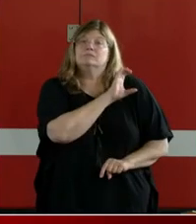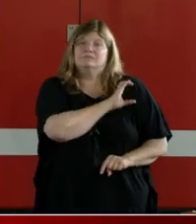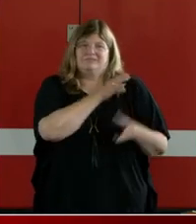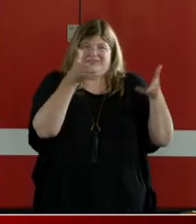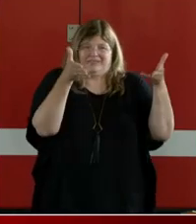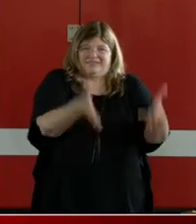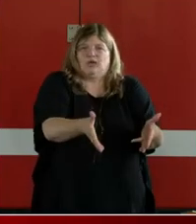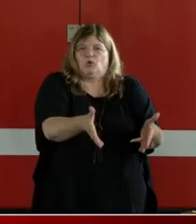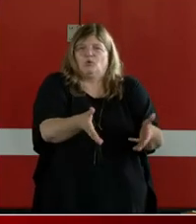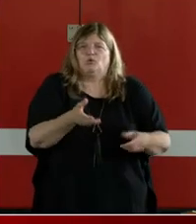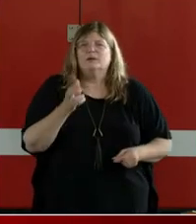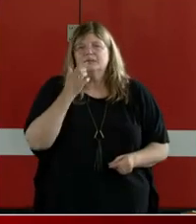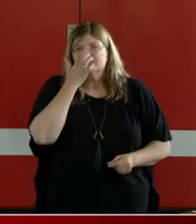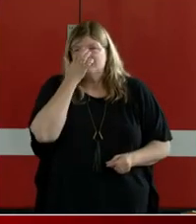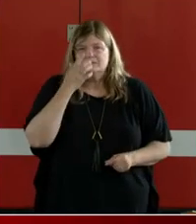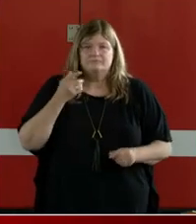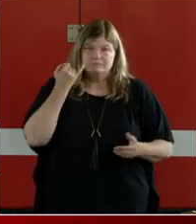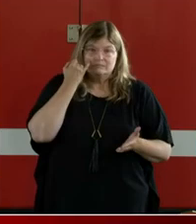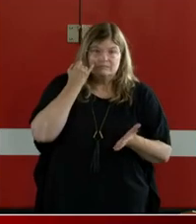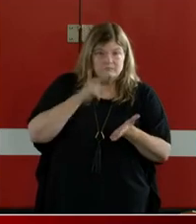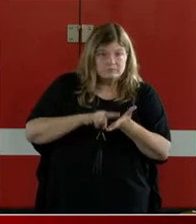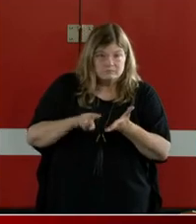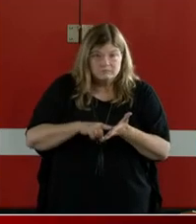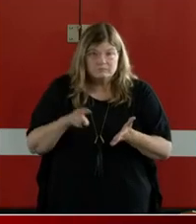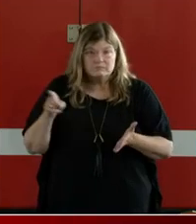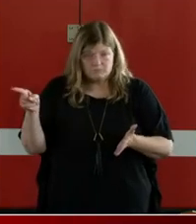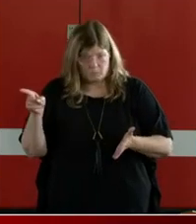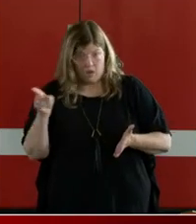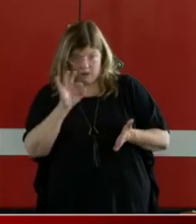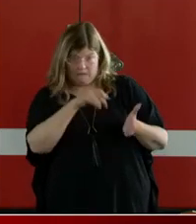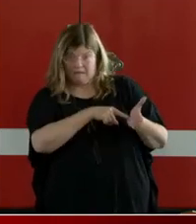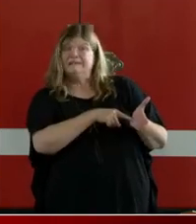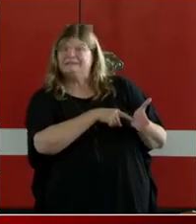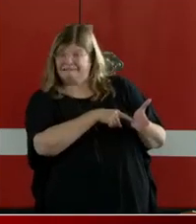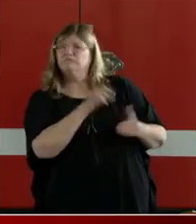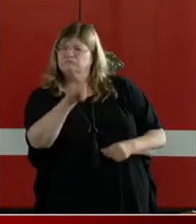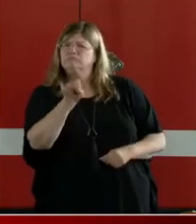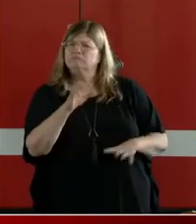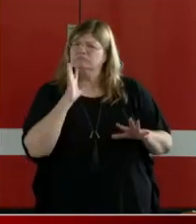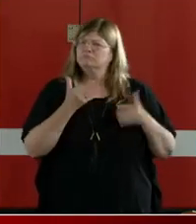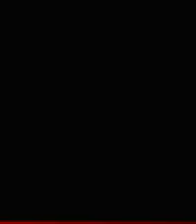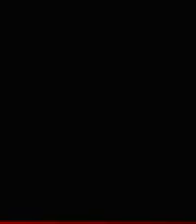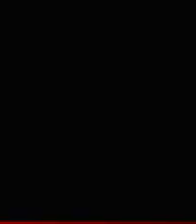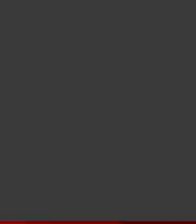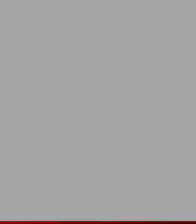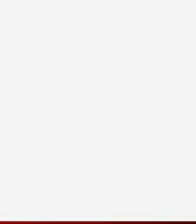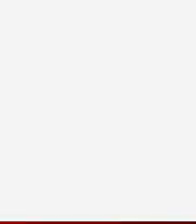that's what the investigation suggests, then we would. Thank Okay, thank you.